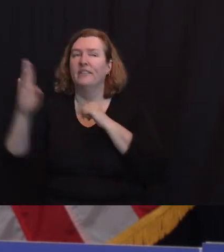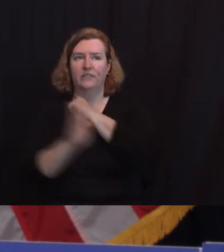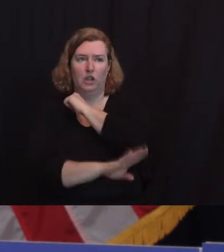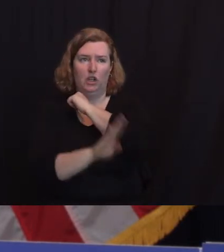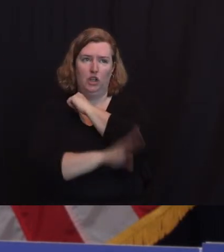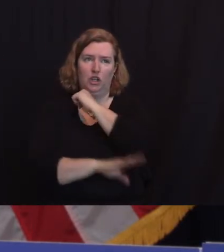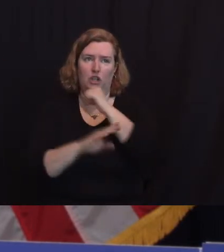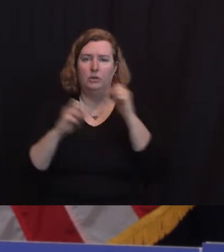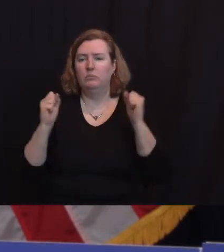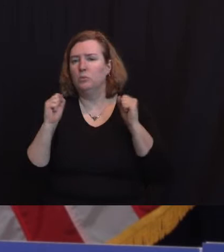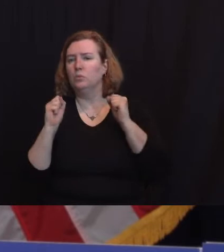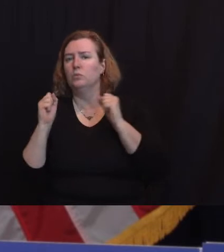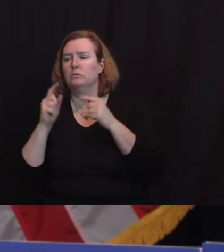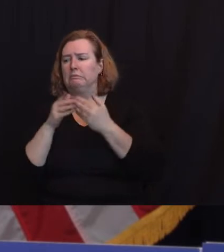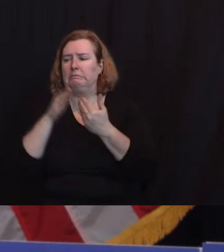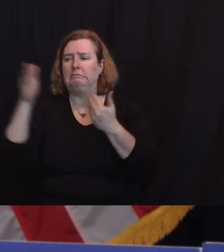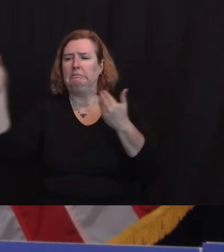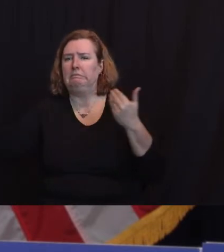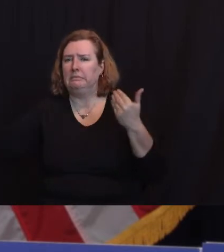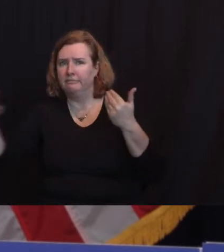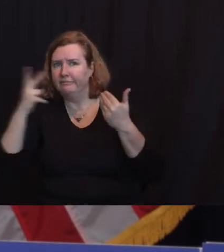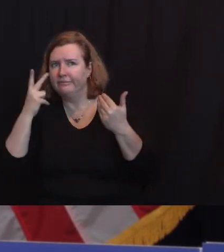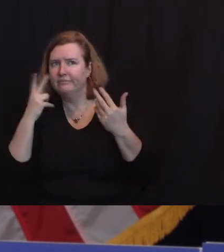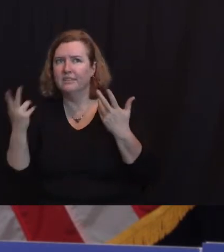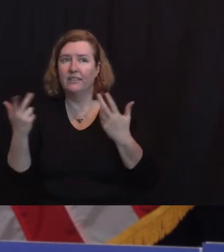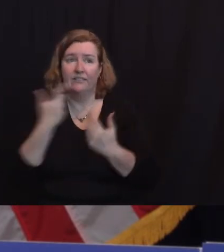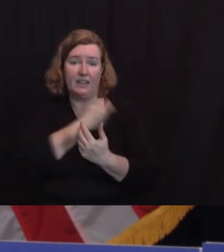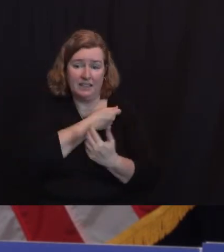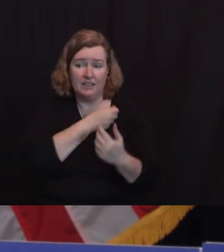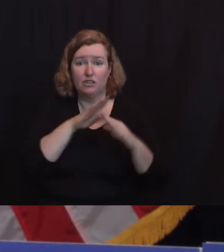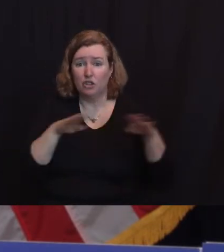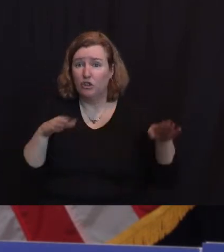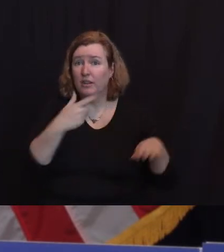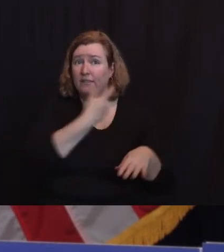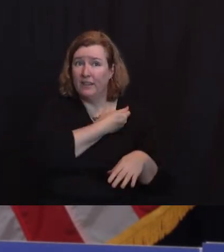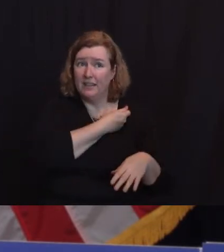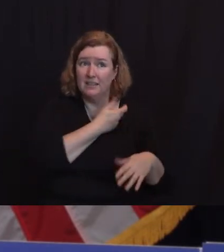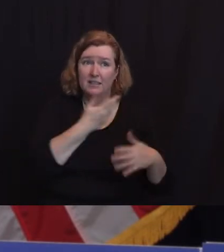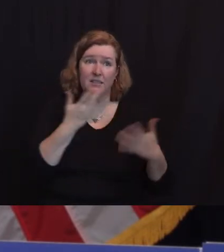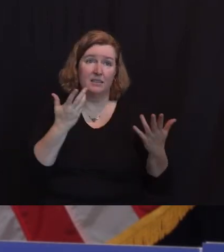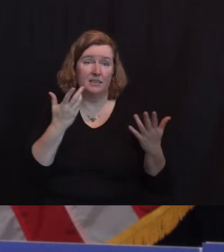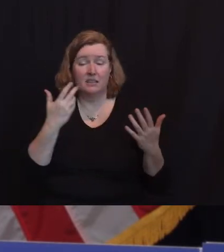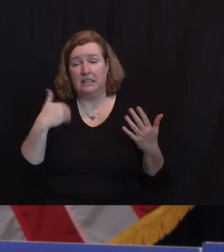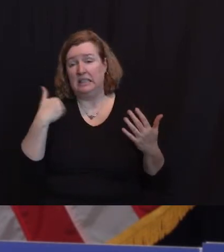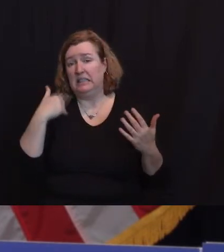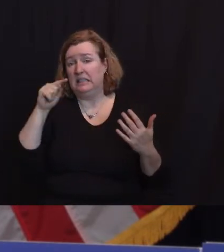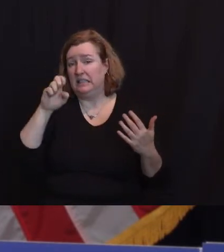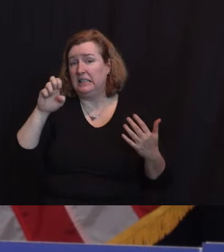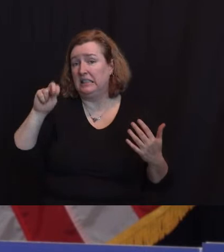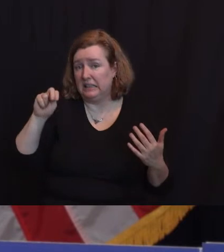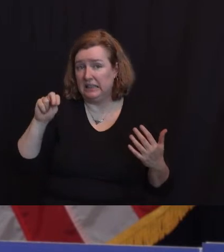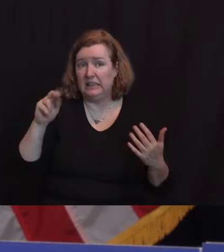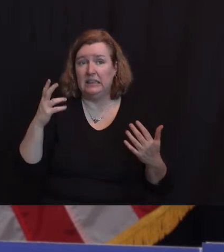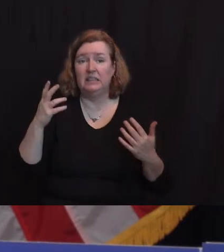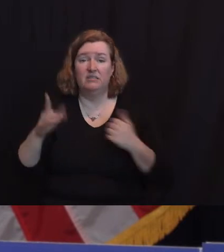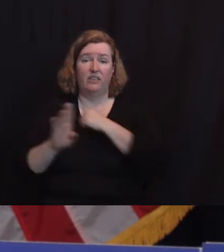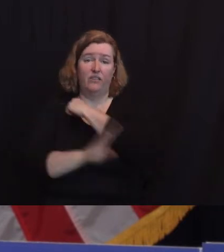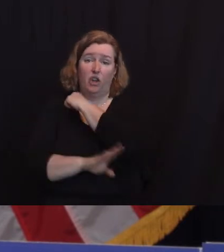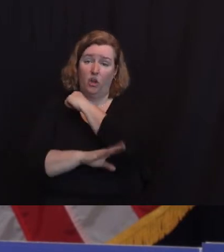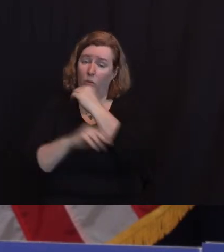If we have more people vaccinated, if we have children vaccinated, or at least adolescents by the fall, that'll make a big difference as